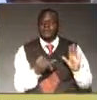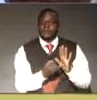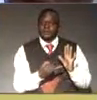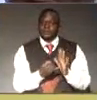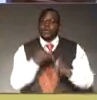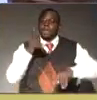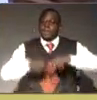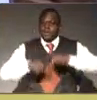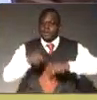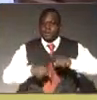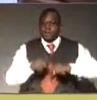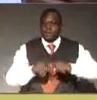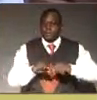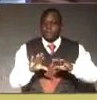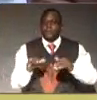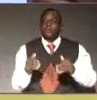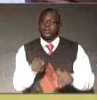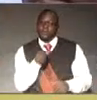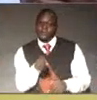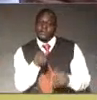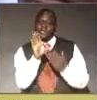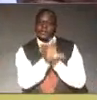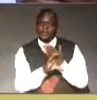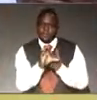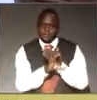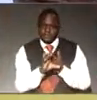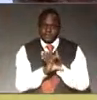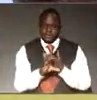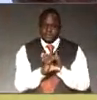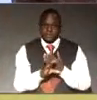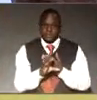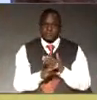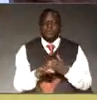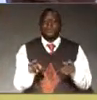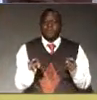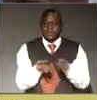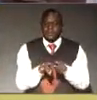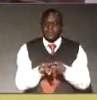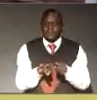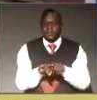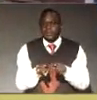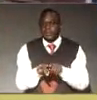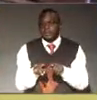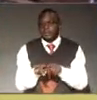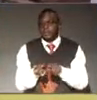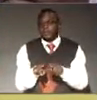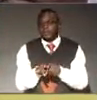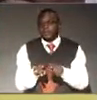the political trajectory of this country, and as well, as well